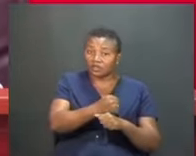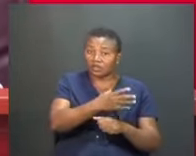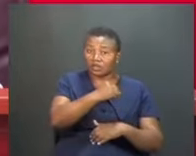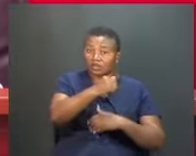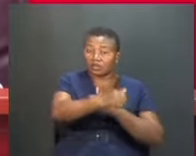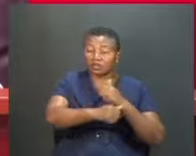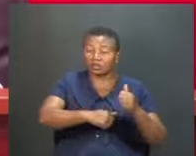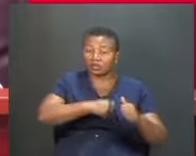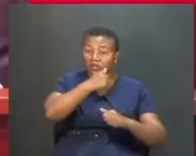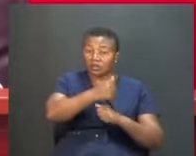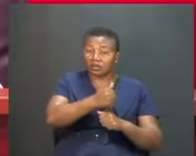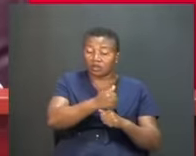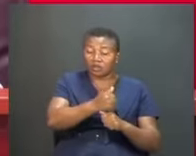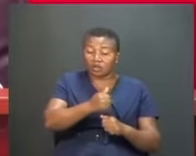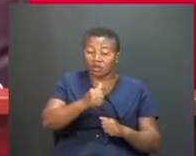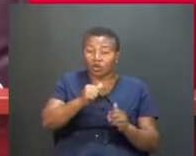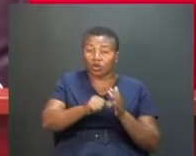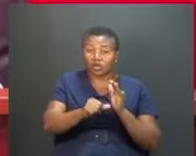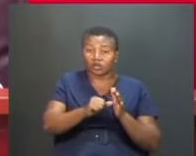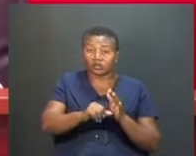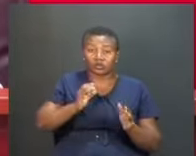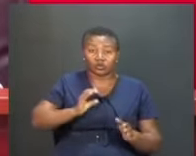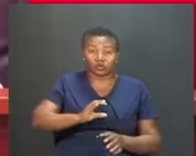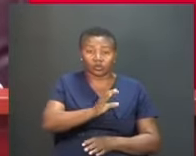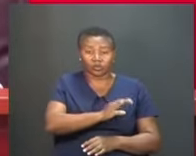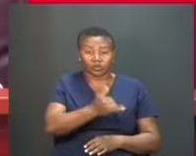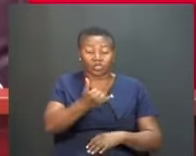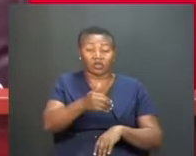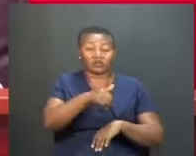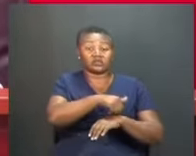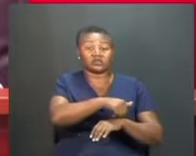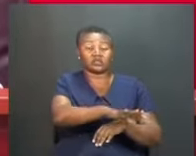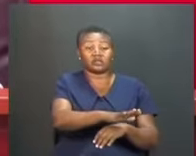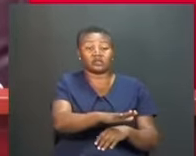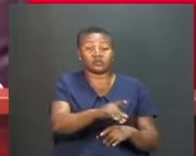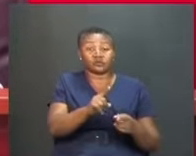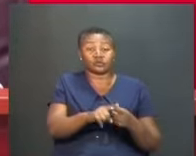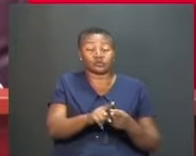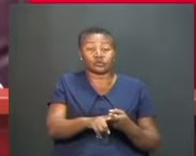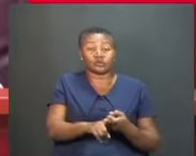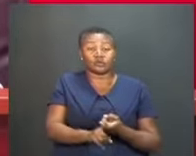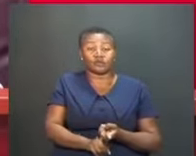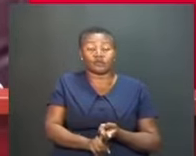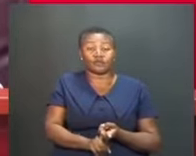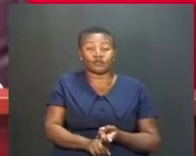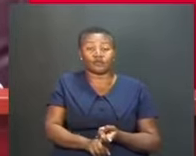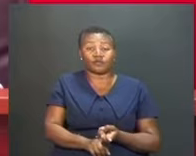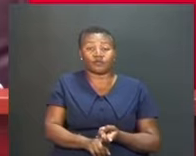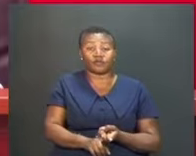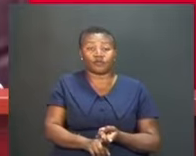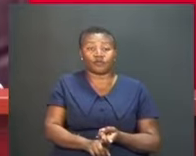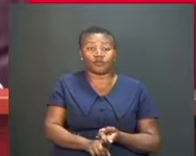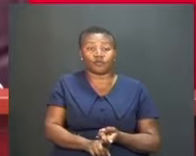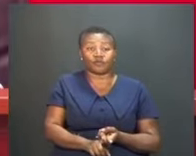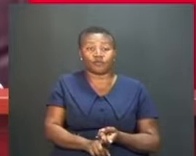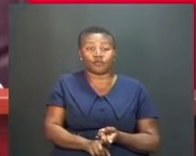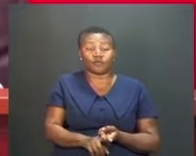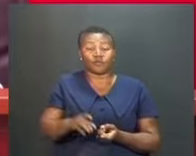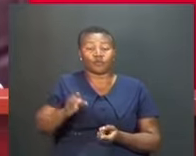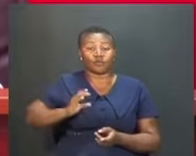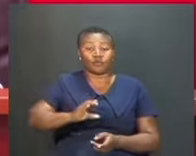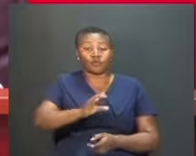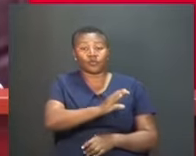the Audit Committee are referred to the Committee on